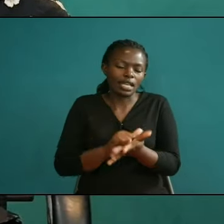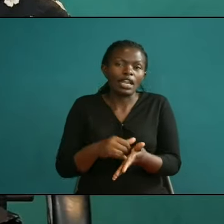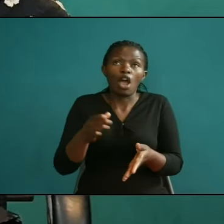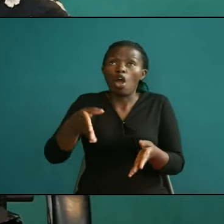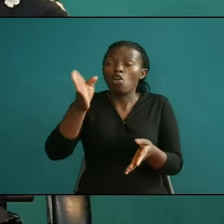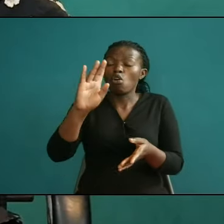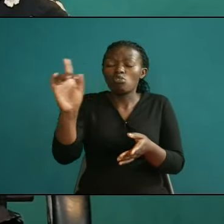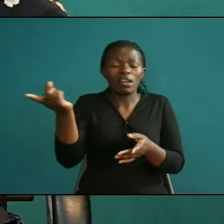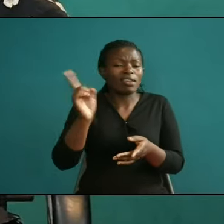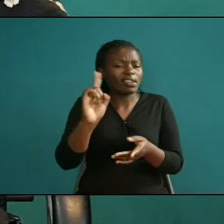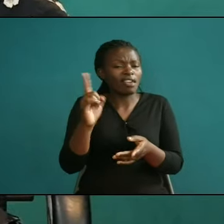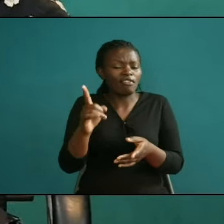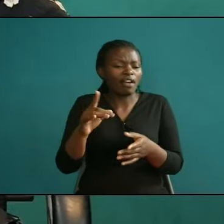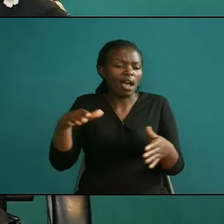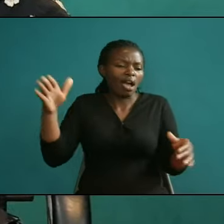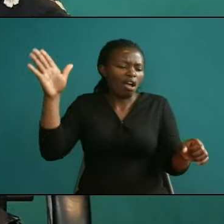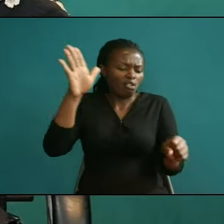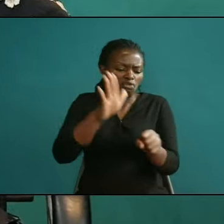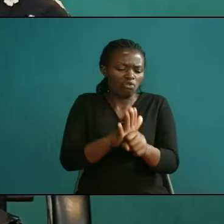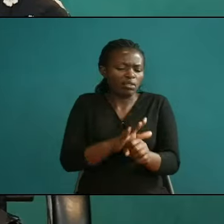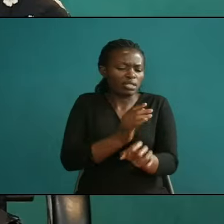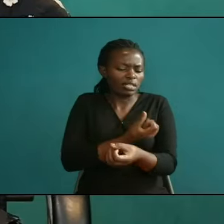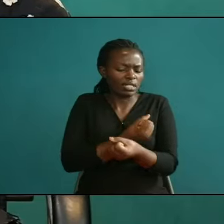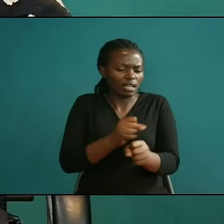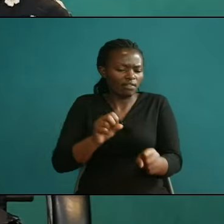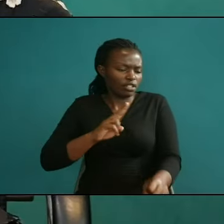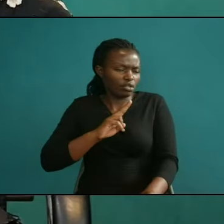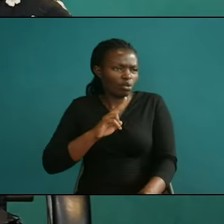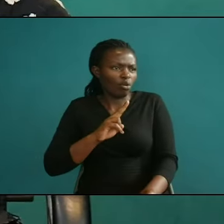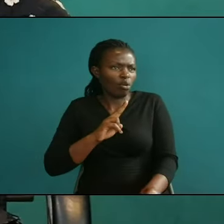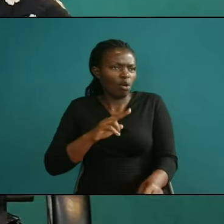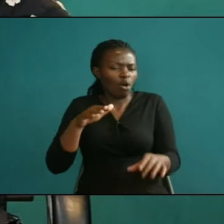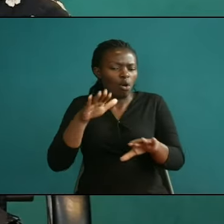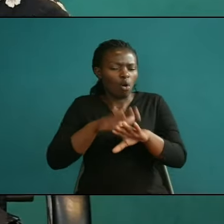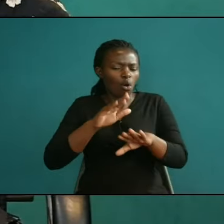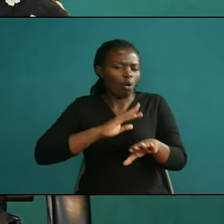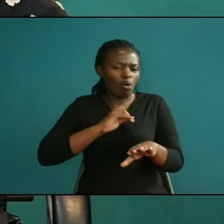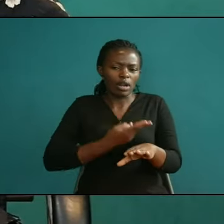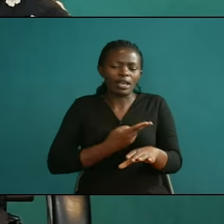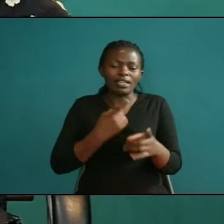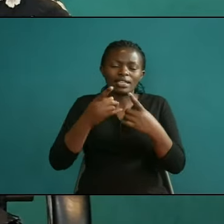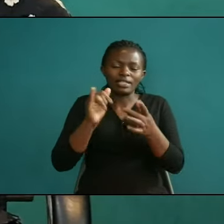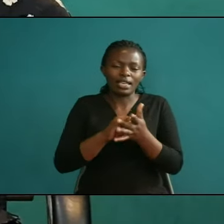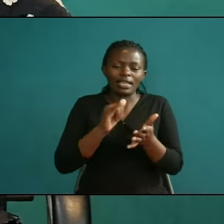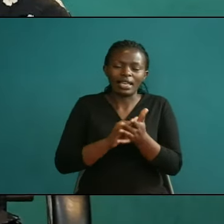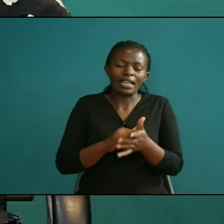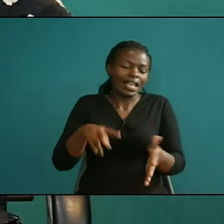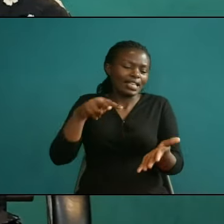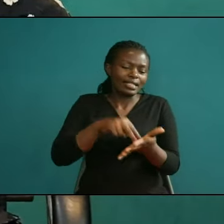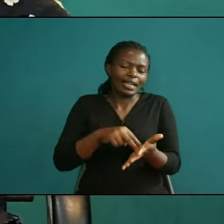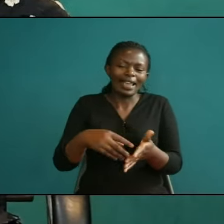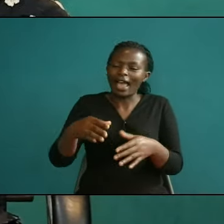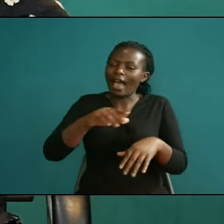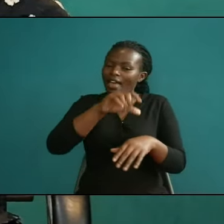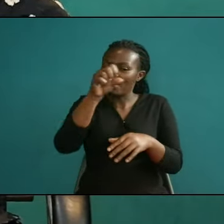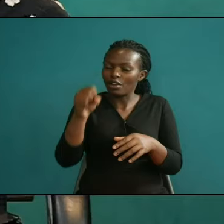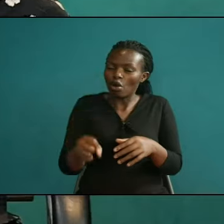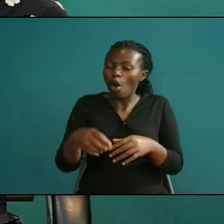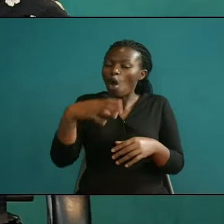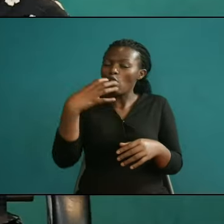us. He says, "Behold, I stand at the door and knock." He does not force his way in. He lets you open the door for him.